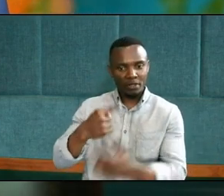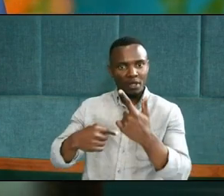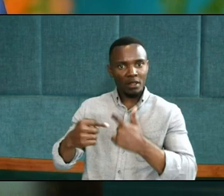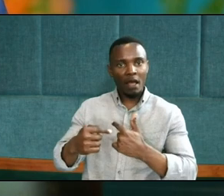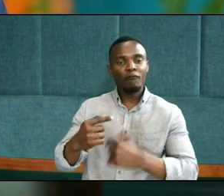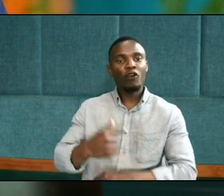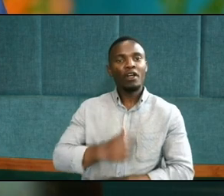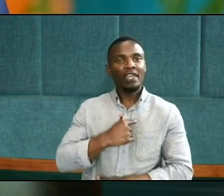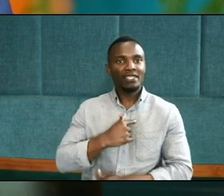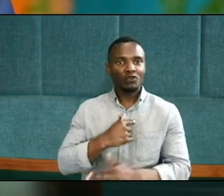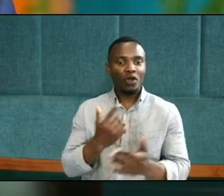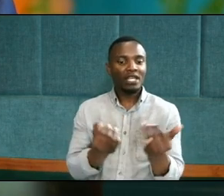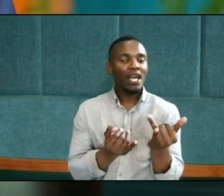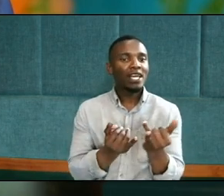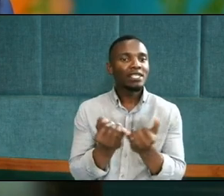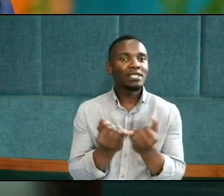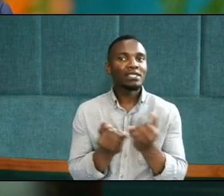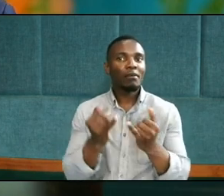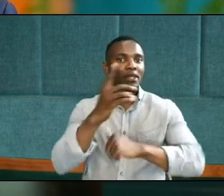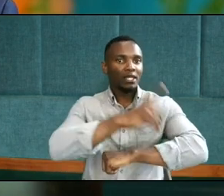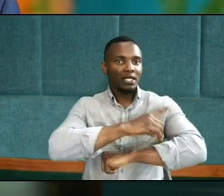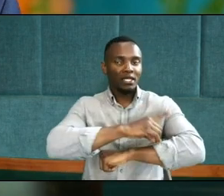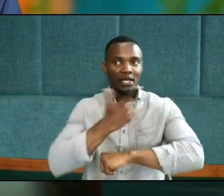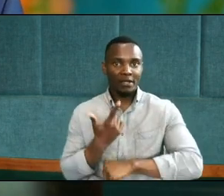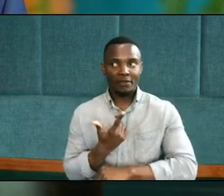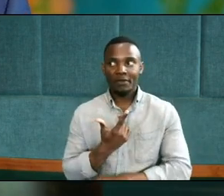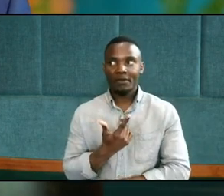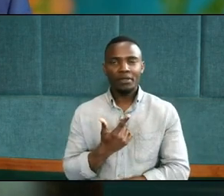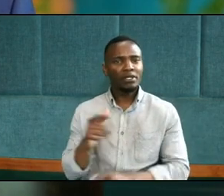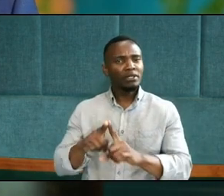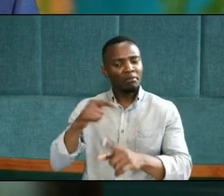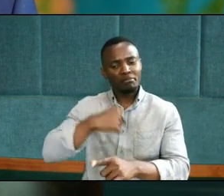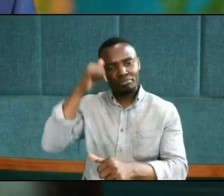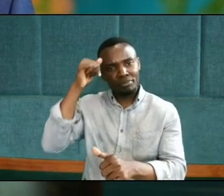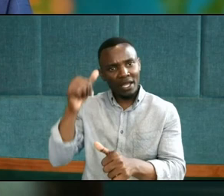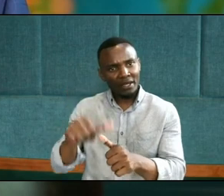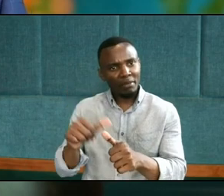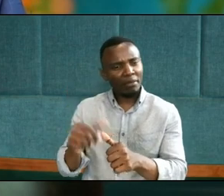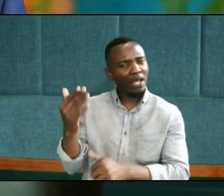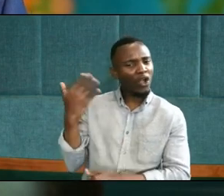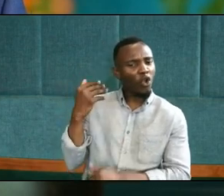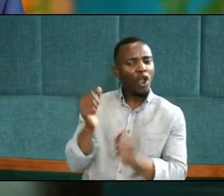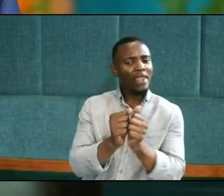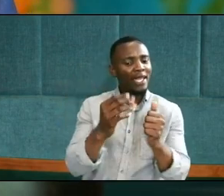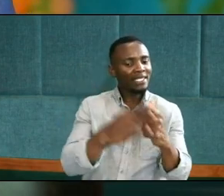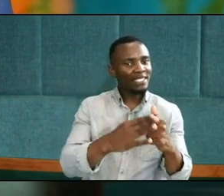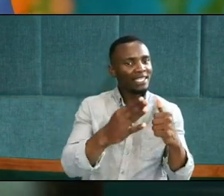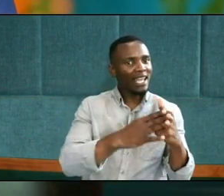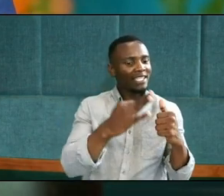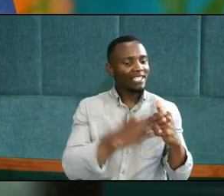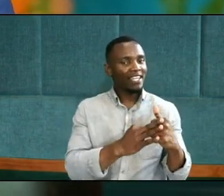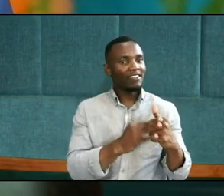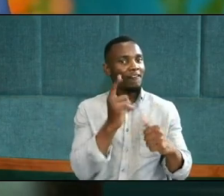day, Sabbath School has organized that we have guests, it reminded me of 1998 when I was pastoring